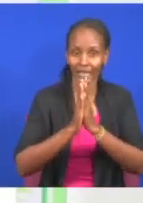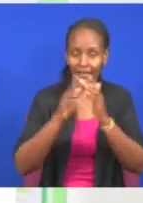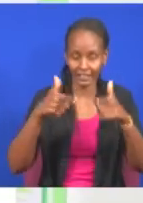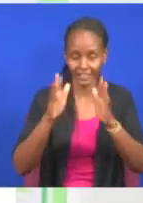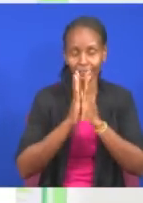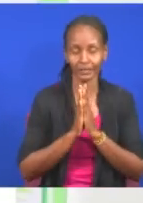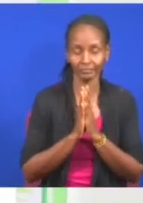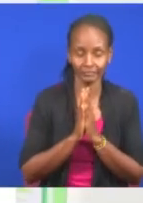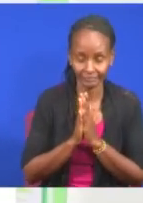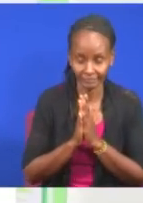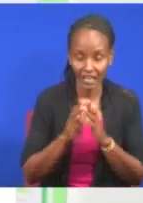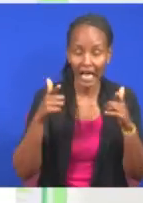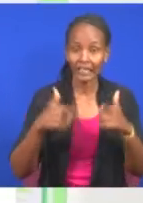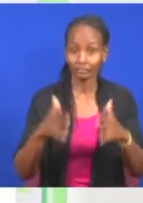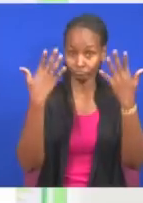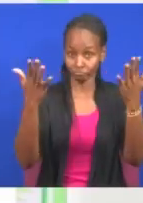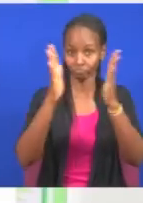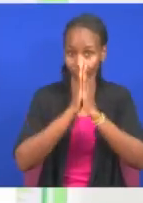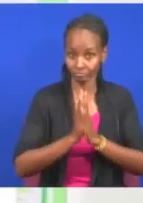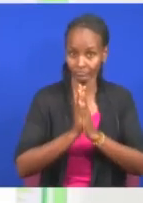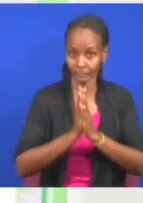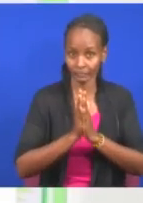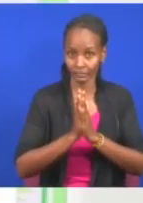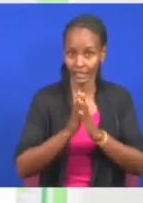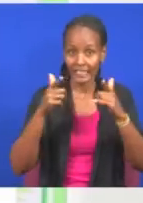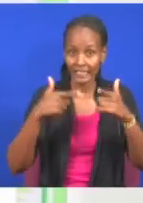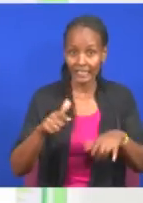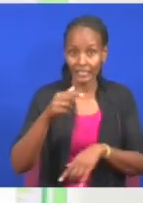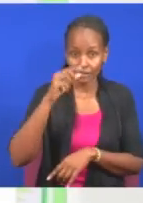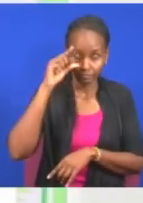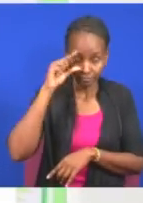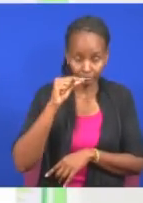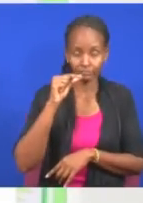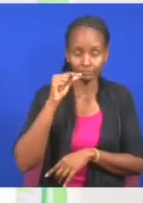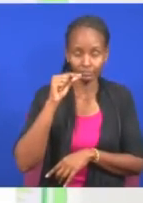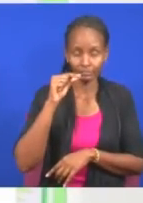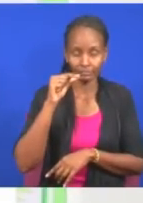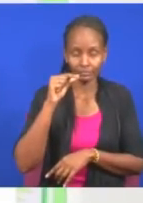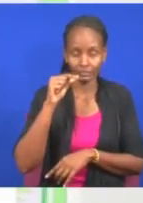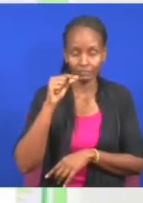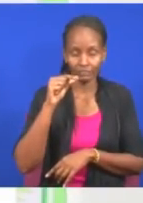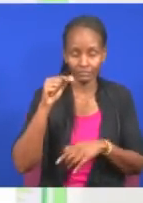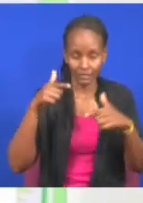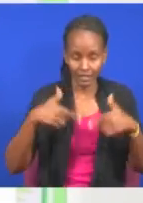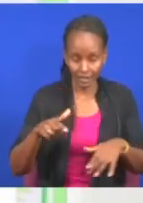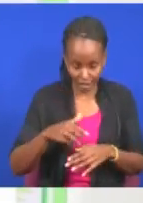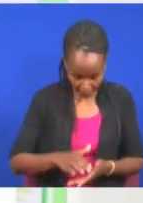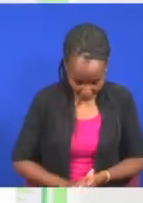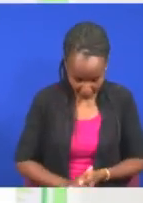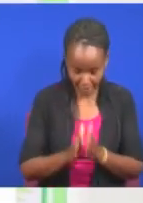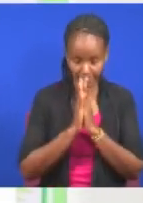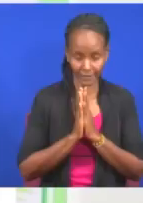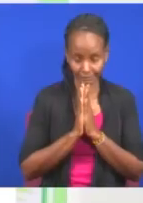pray? Let's put our hands together. Let's close our eyes. And let's bow down for a word of